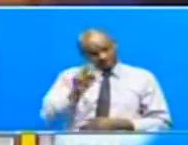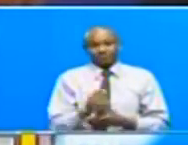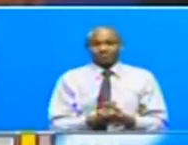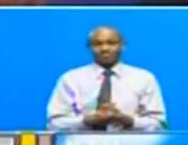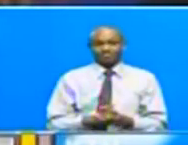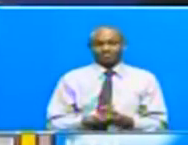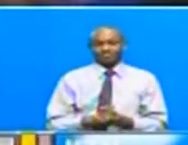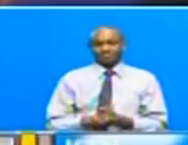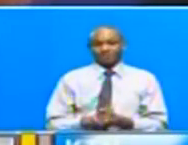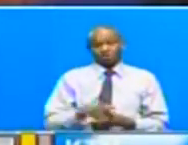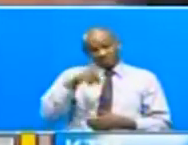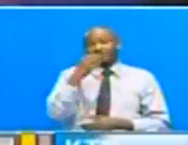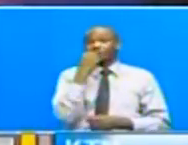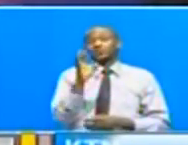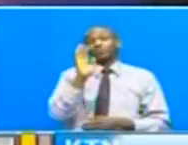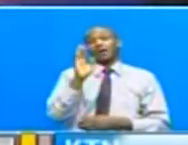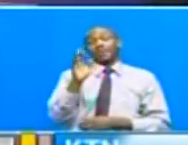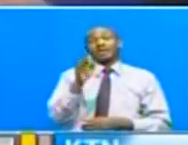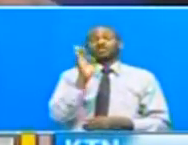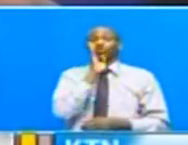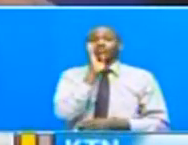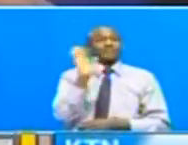No, Chair. So then your information is just a rumor.